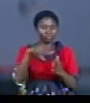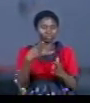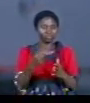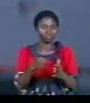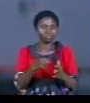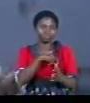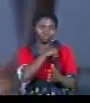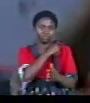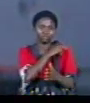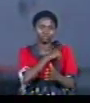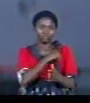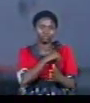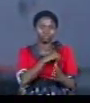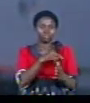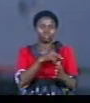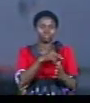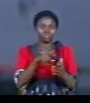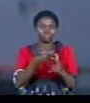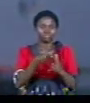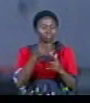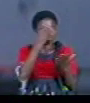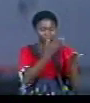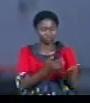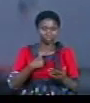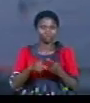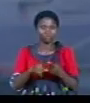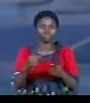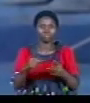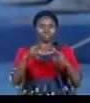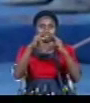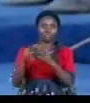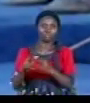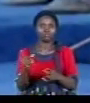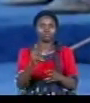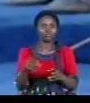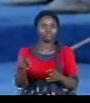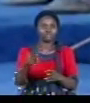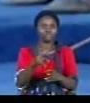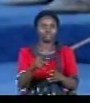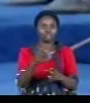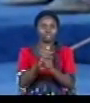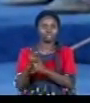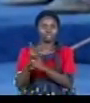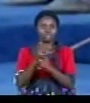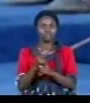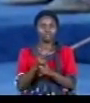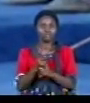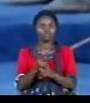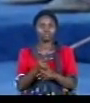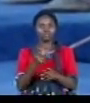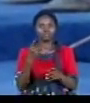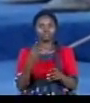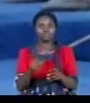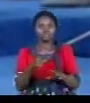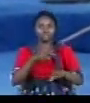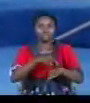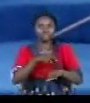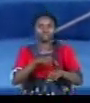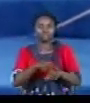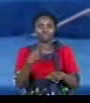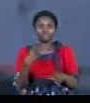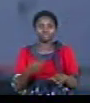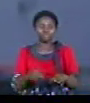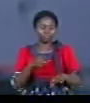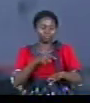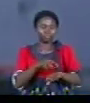same day to the village where they took. So after they said the bomb, because the bomb break pieces, you can see